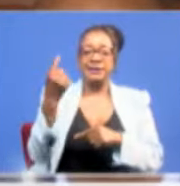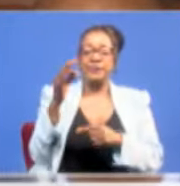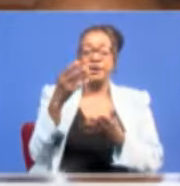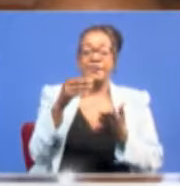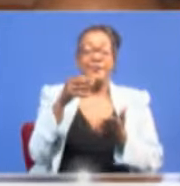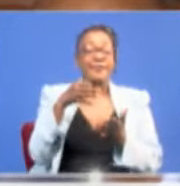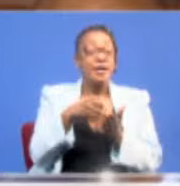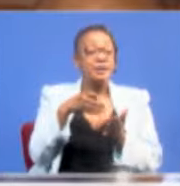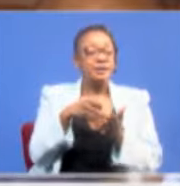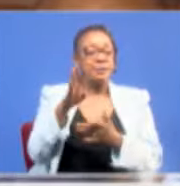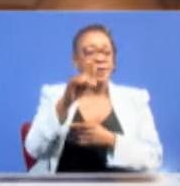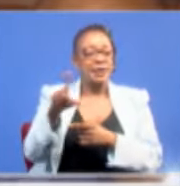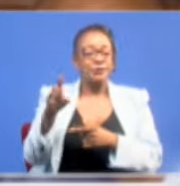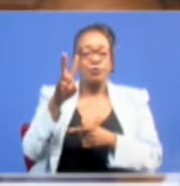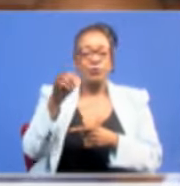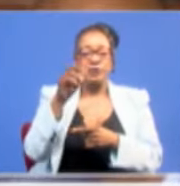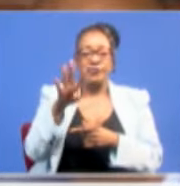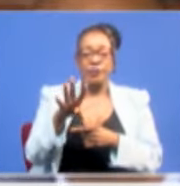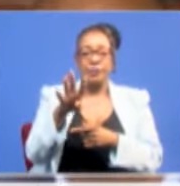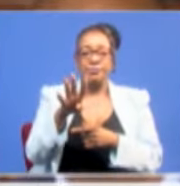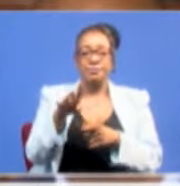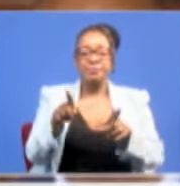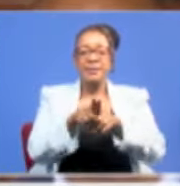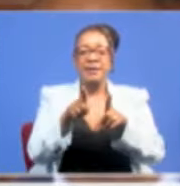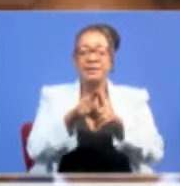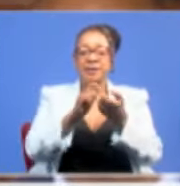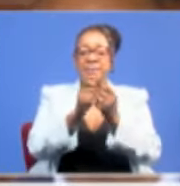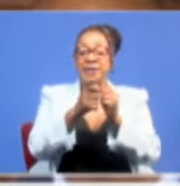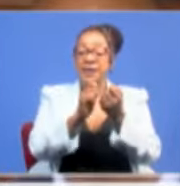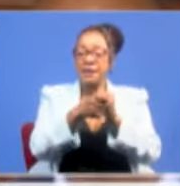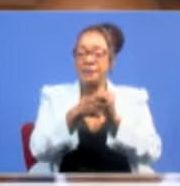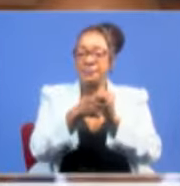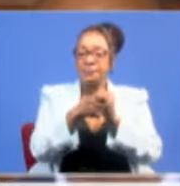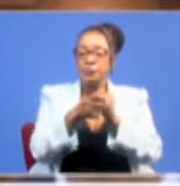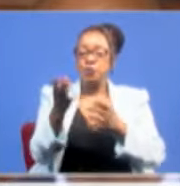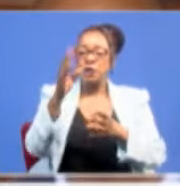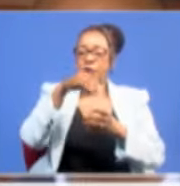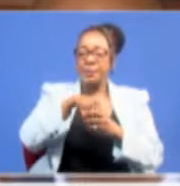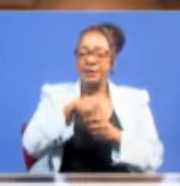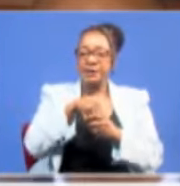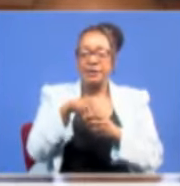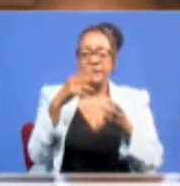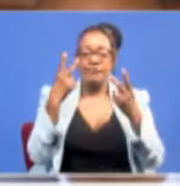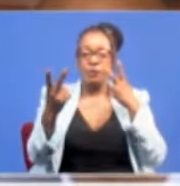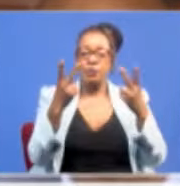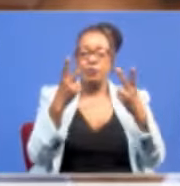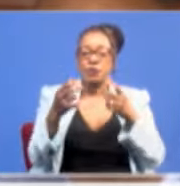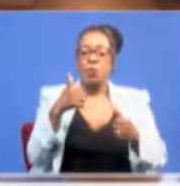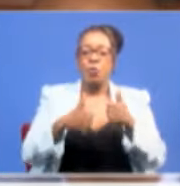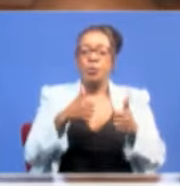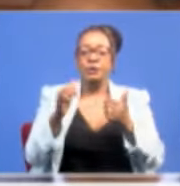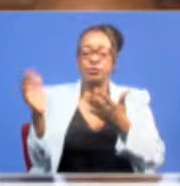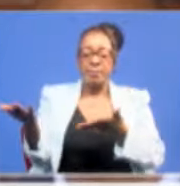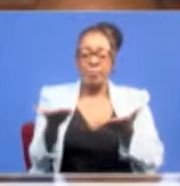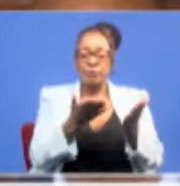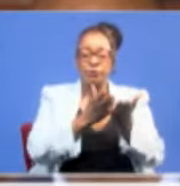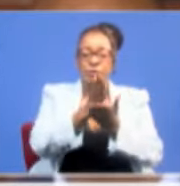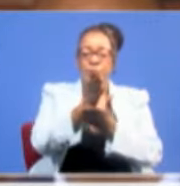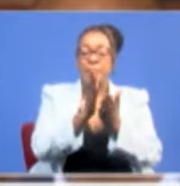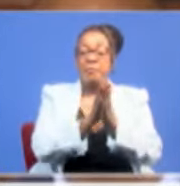Bill 2024, as amended on the floor of the House, to incorporate the views generated through public participation.